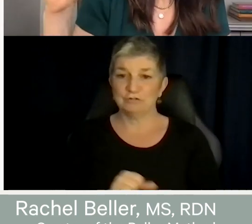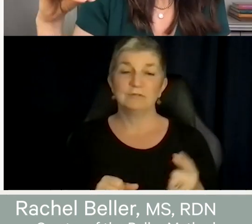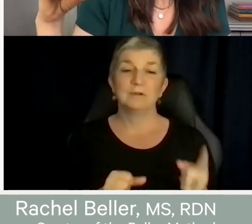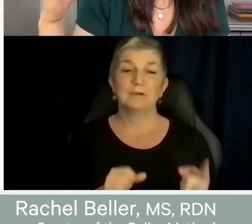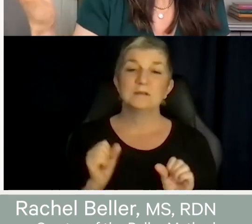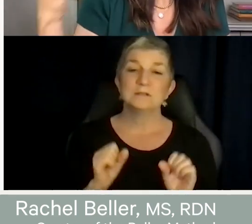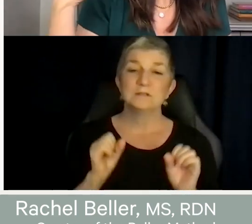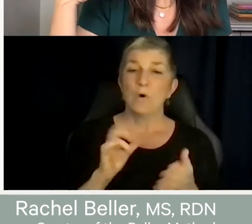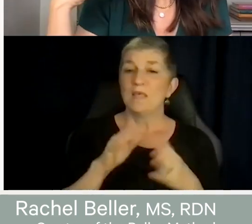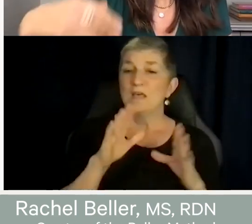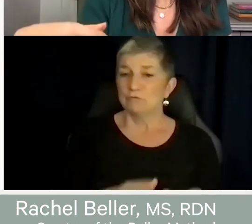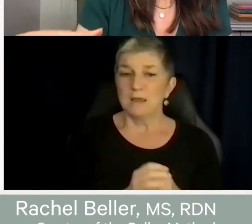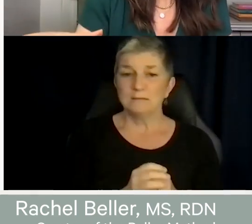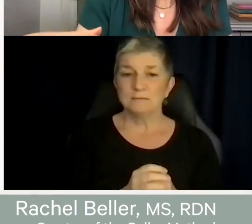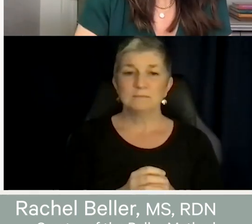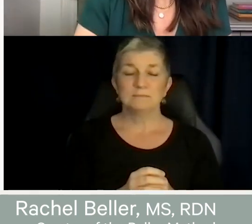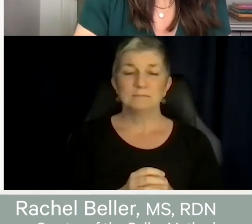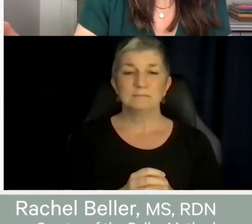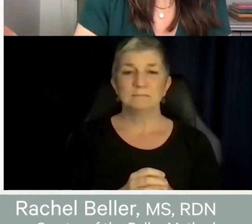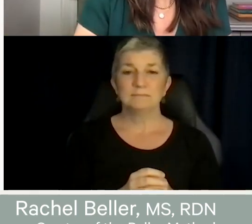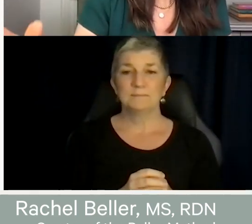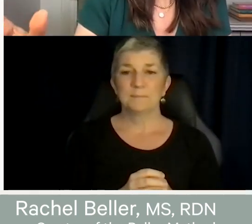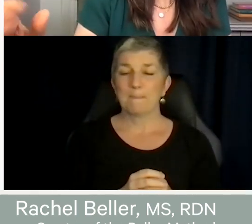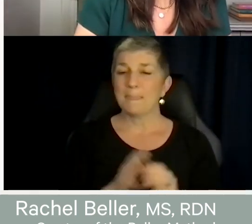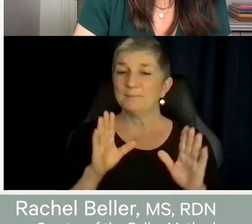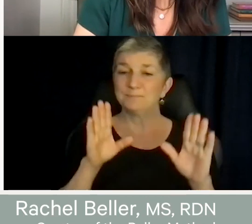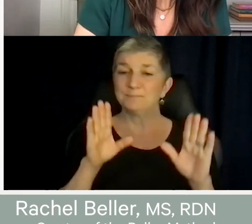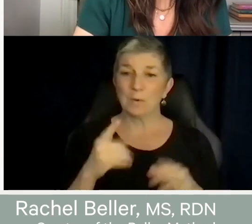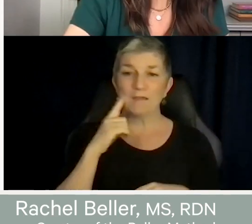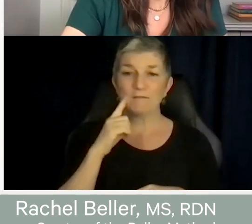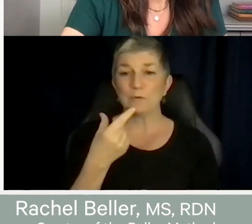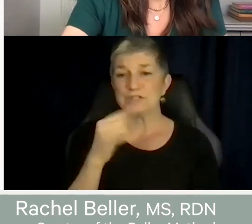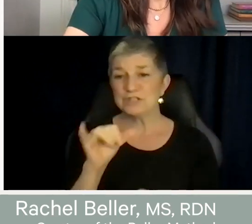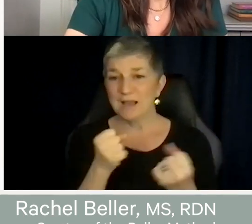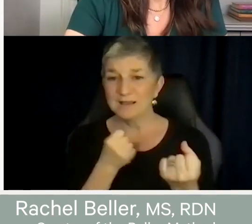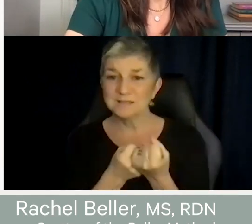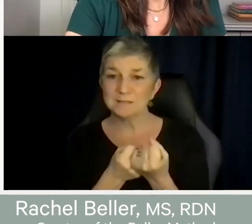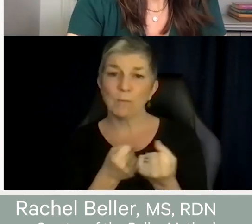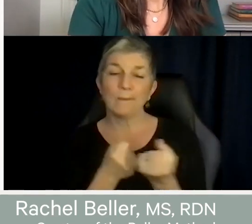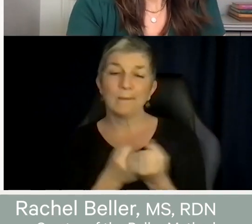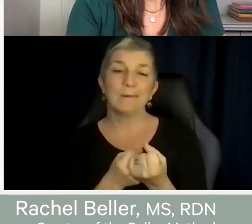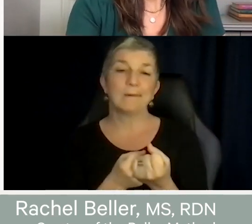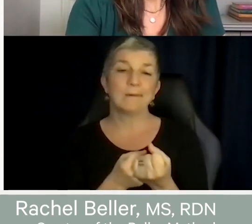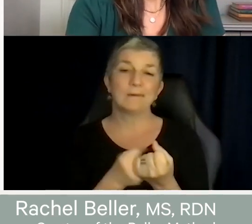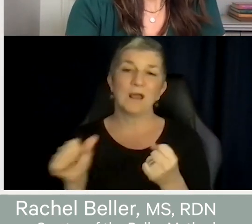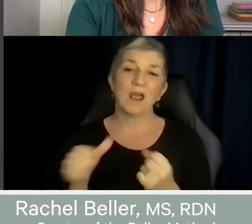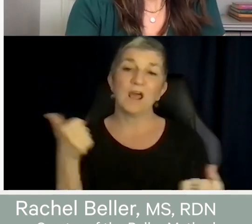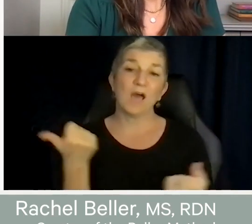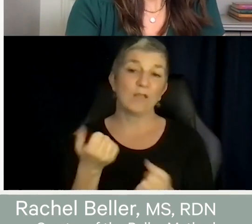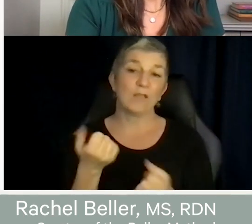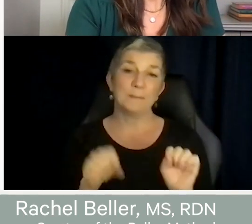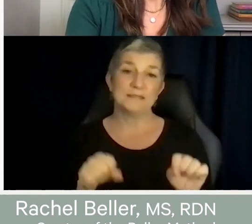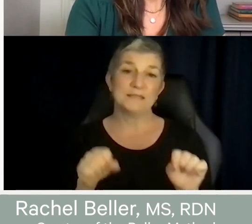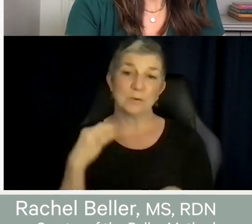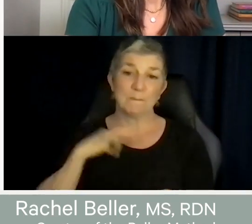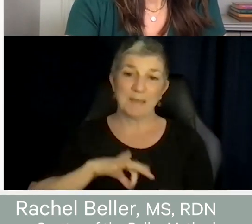So that's great, real great for GI support, and a lot of other potential